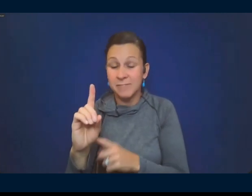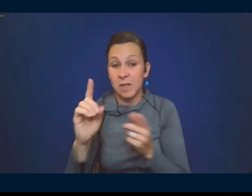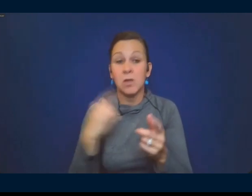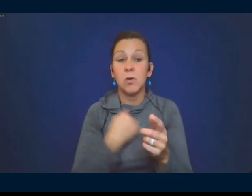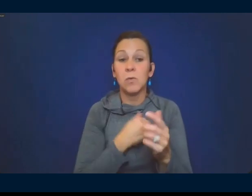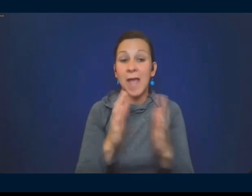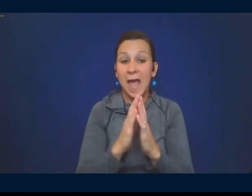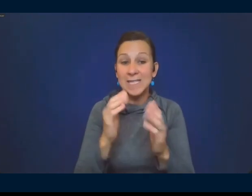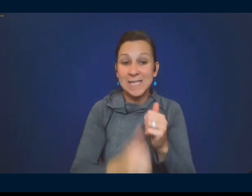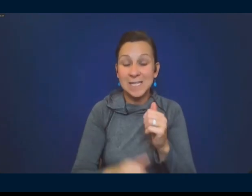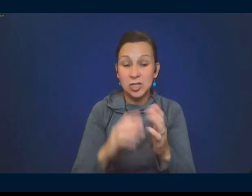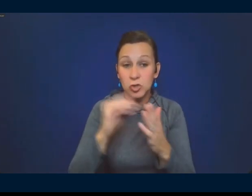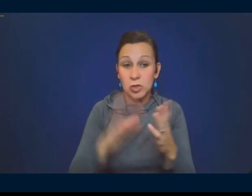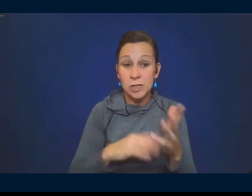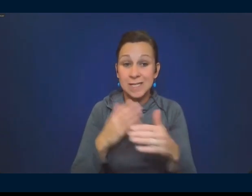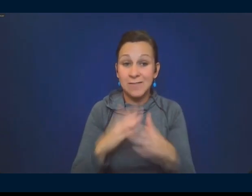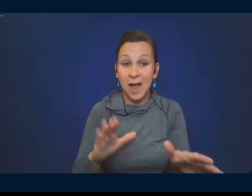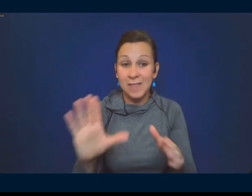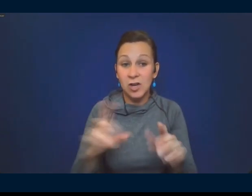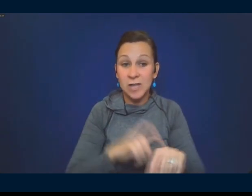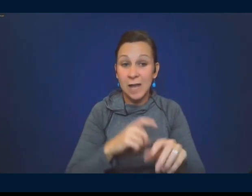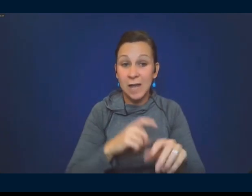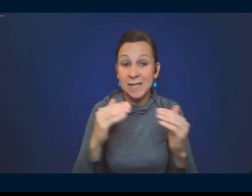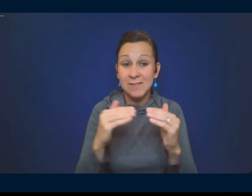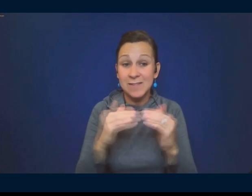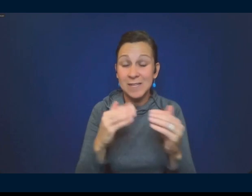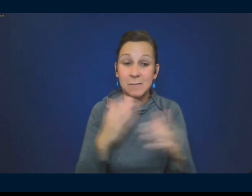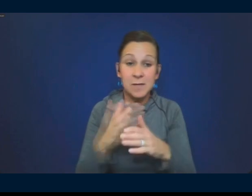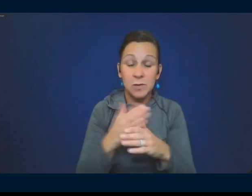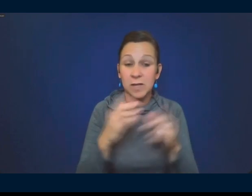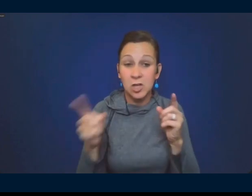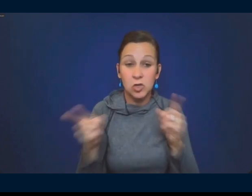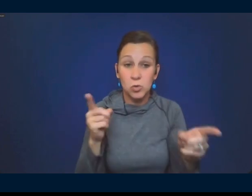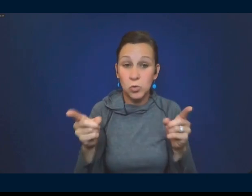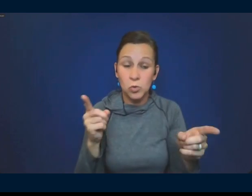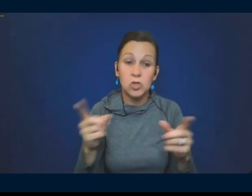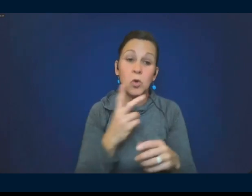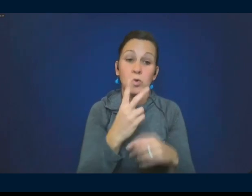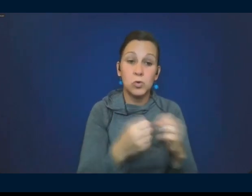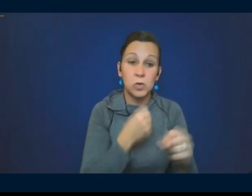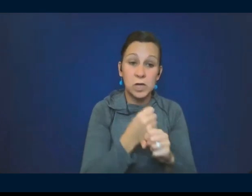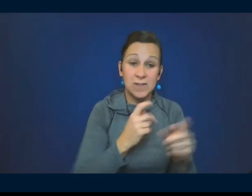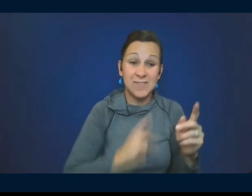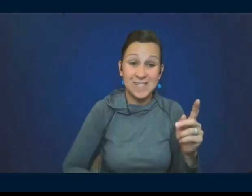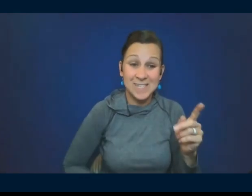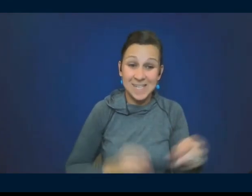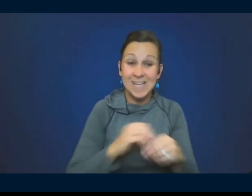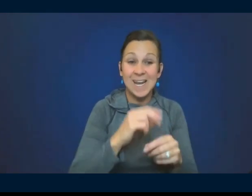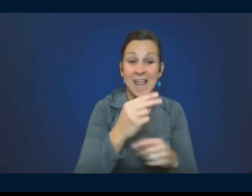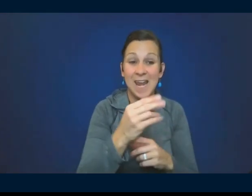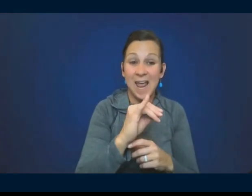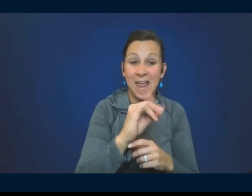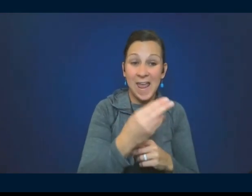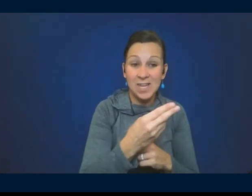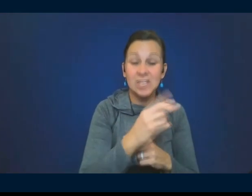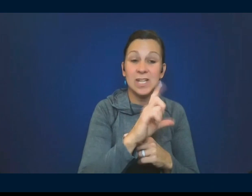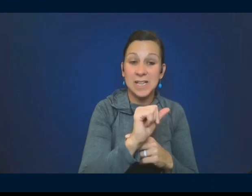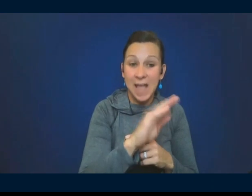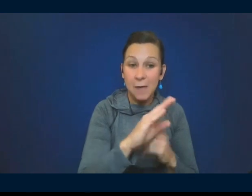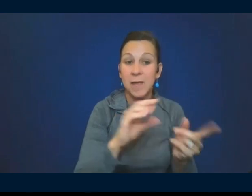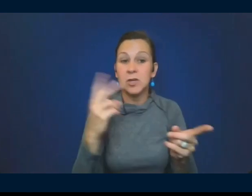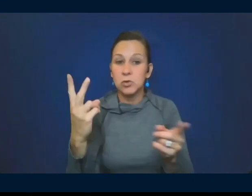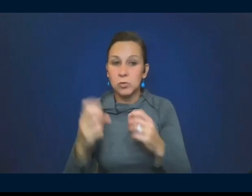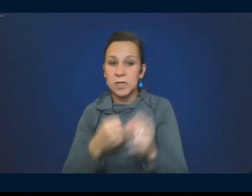student to split their time evenly between the 2 labs. So that means 2 years physically at your NIH lab, 2 years in the